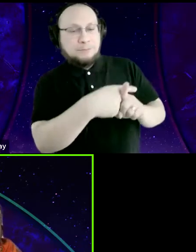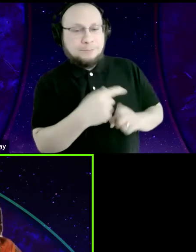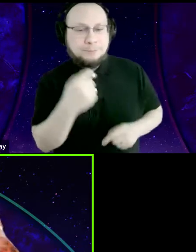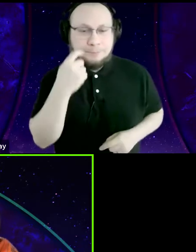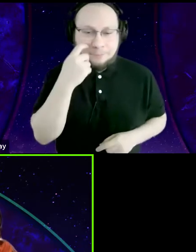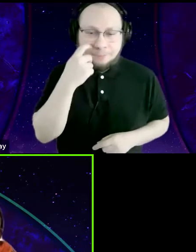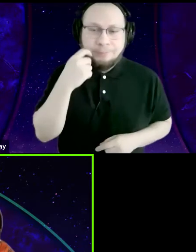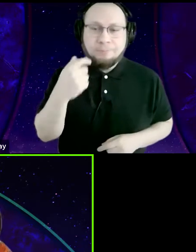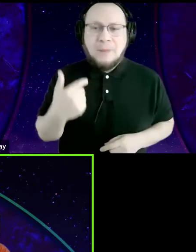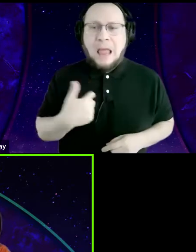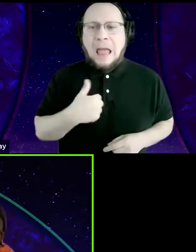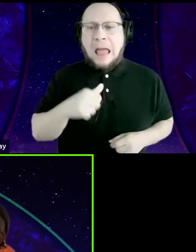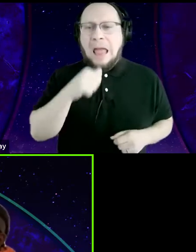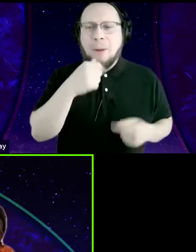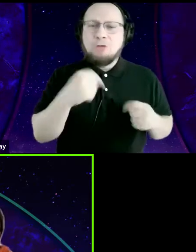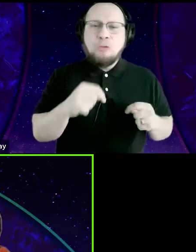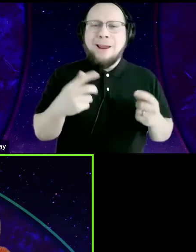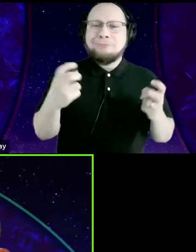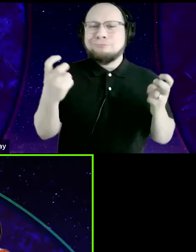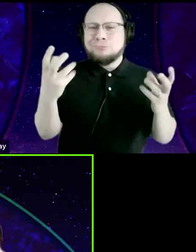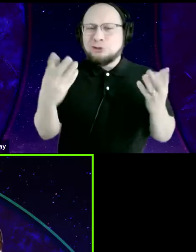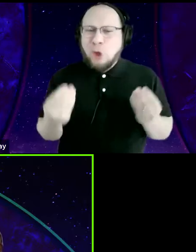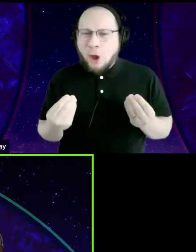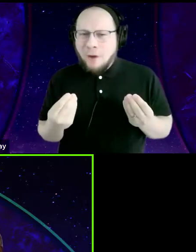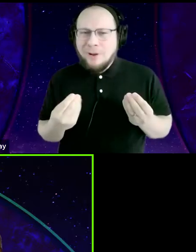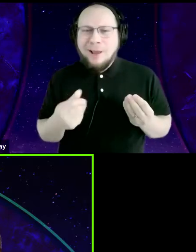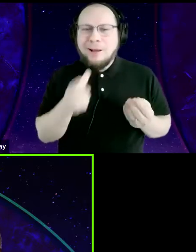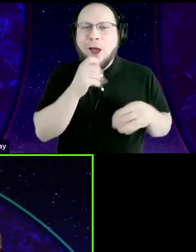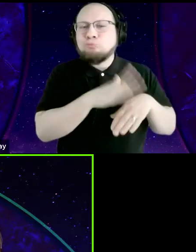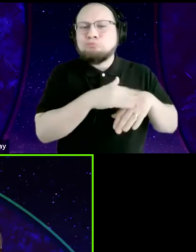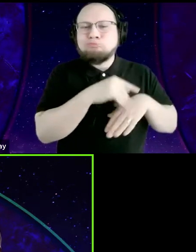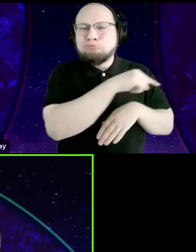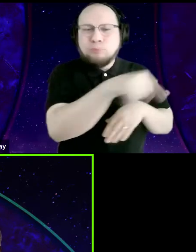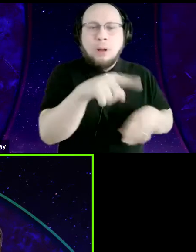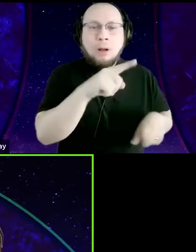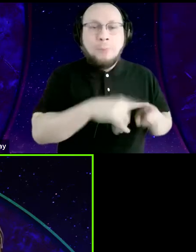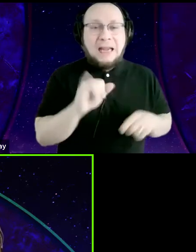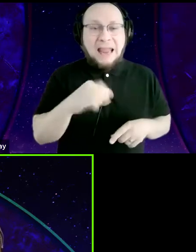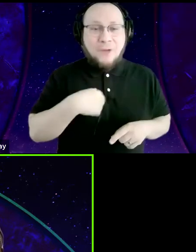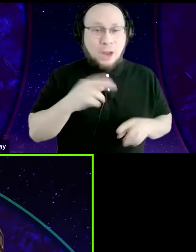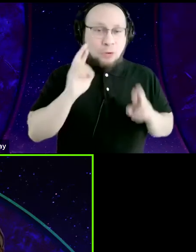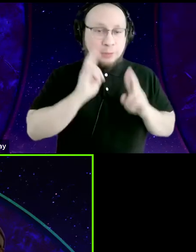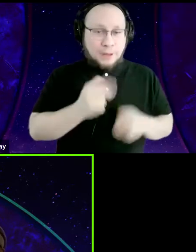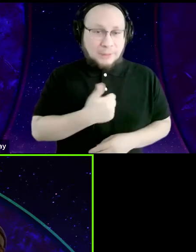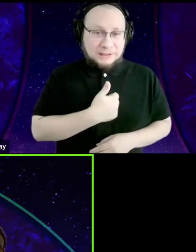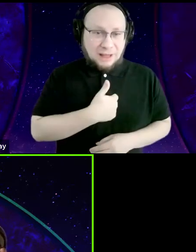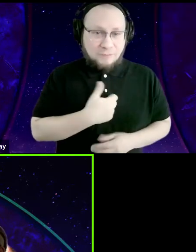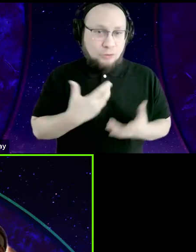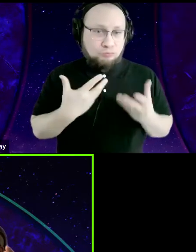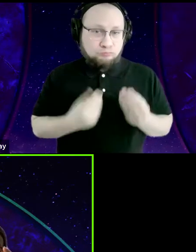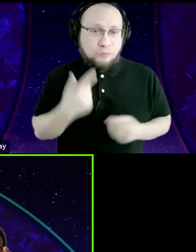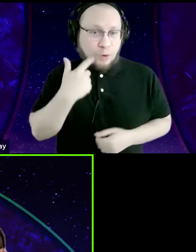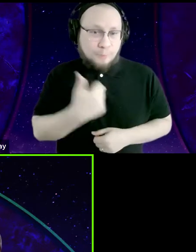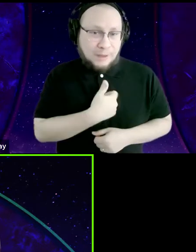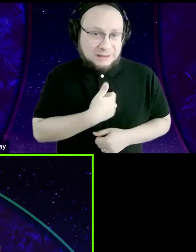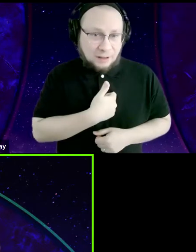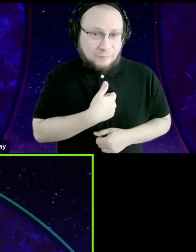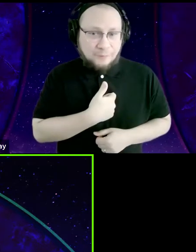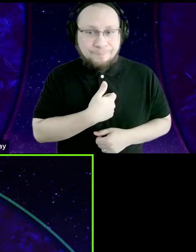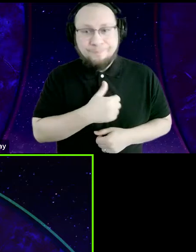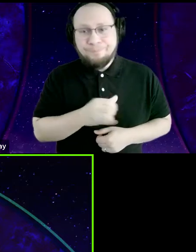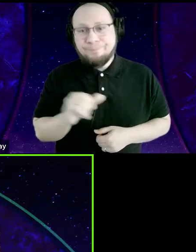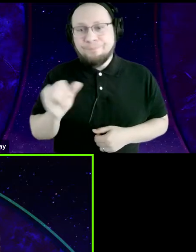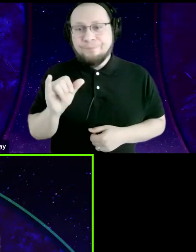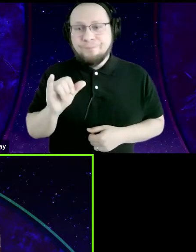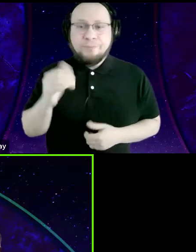to be soft, I'm not trying to pave the way necessarily, but mm-hmm. if me paving the way with softness, like it was a glacier carves through